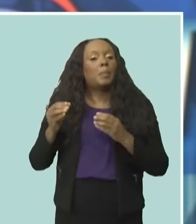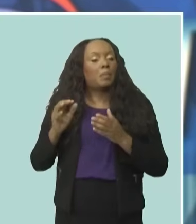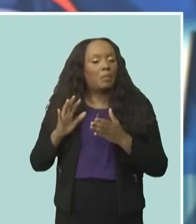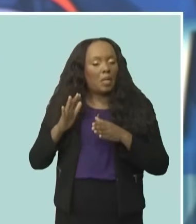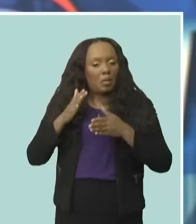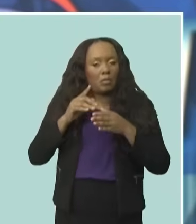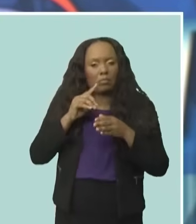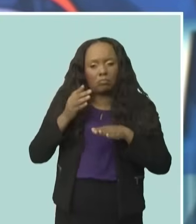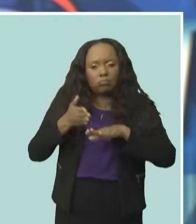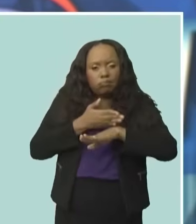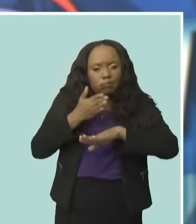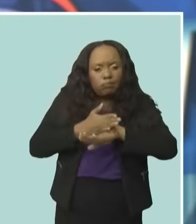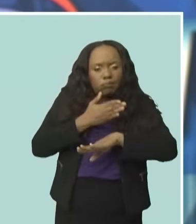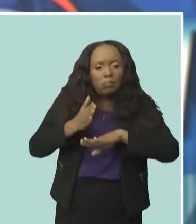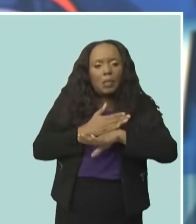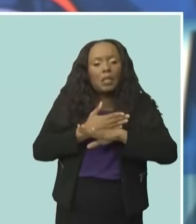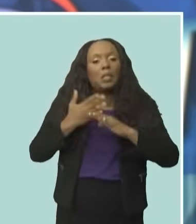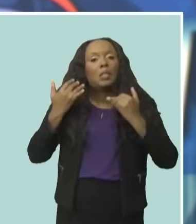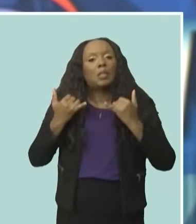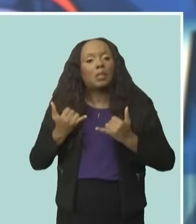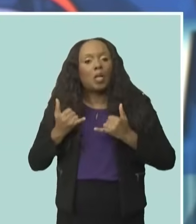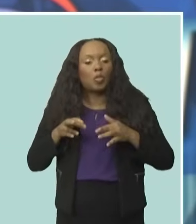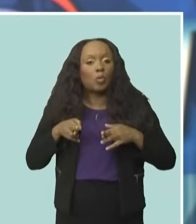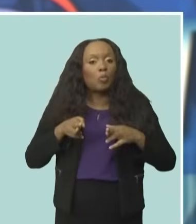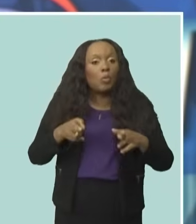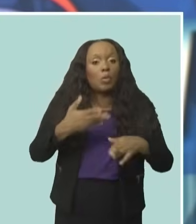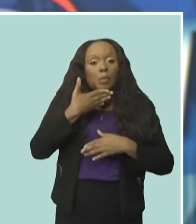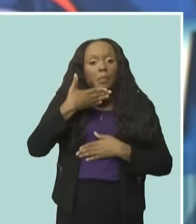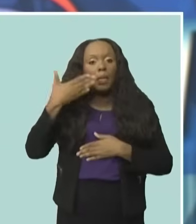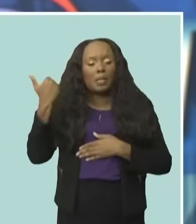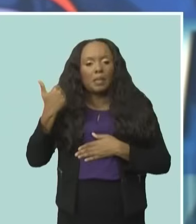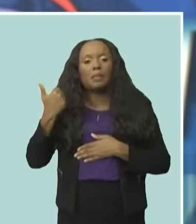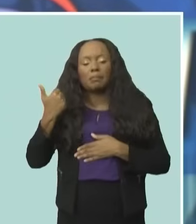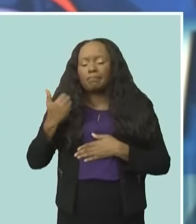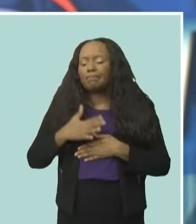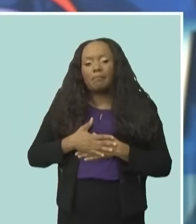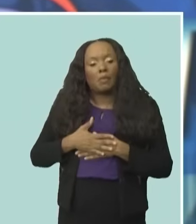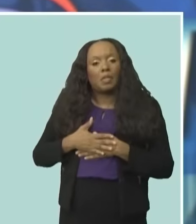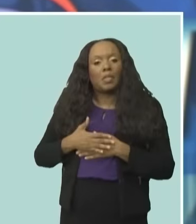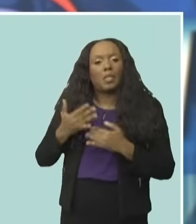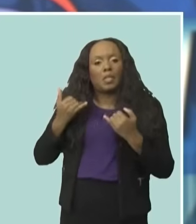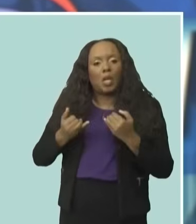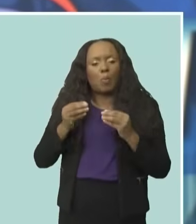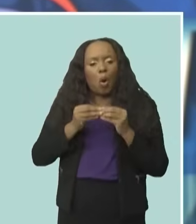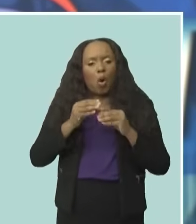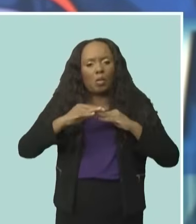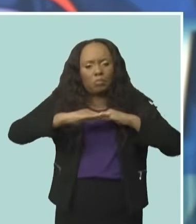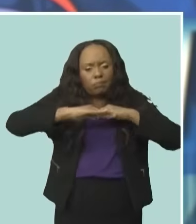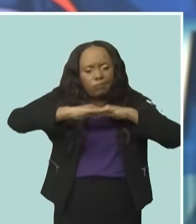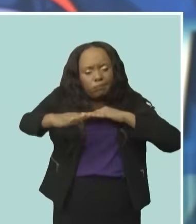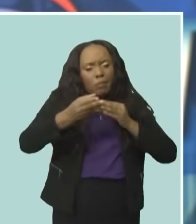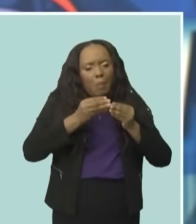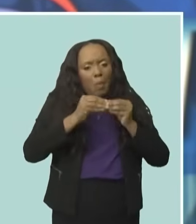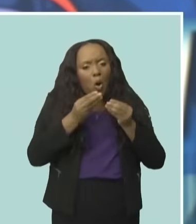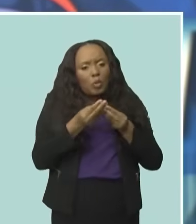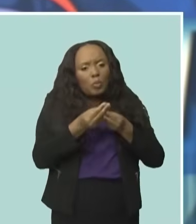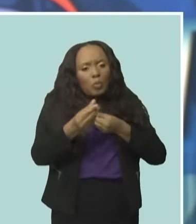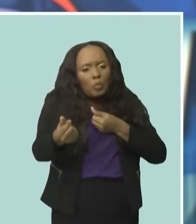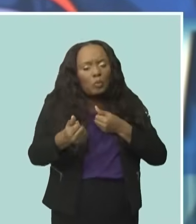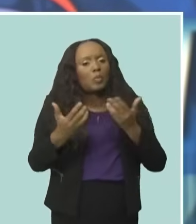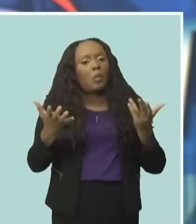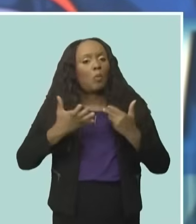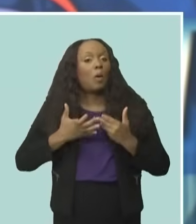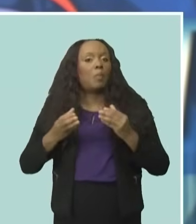from the Ministry of Environment and National Beautification apply the finishing touches, a call has been made for the area to be further